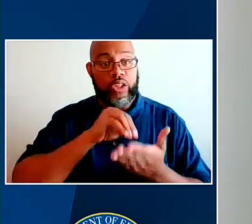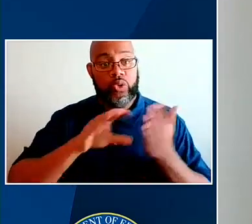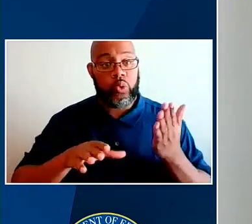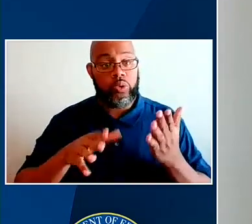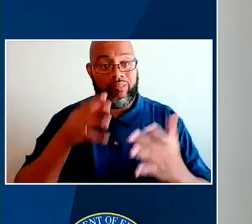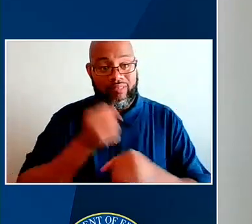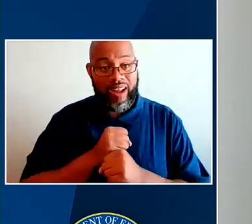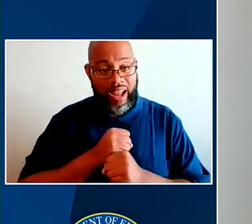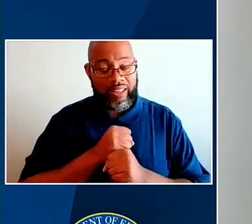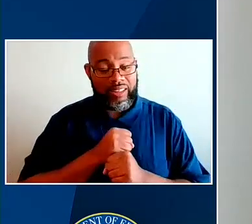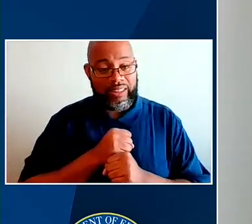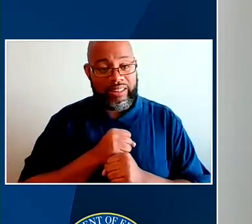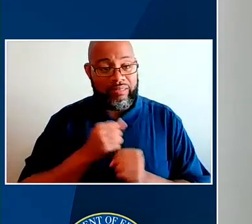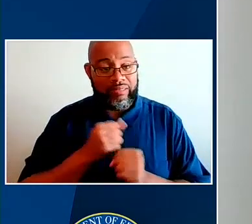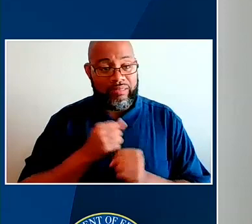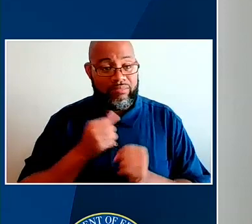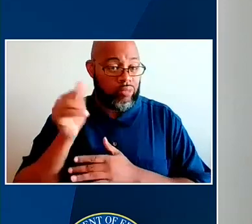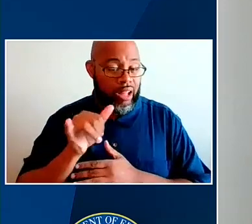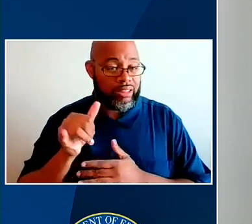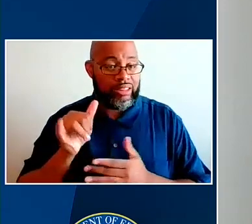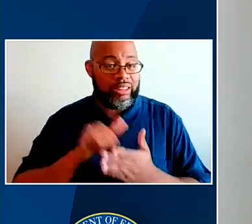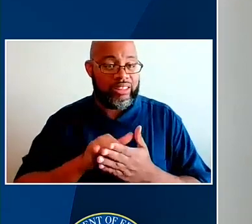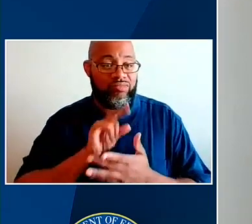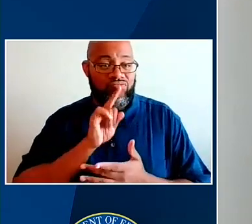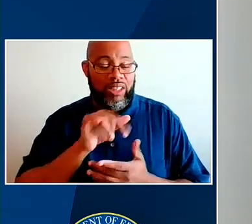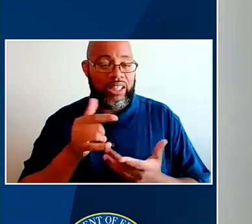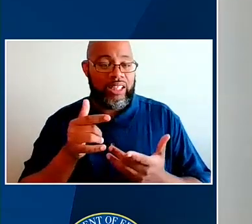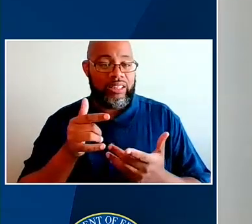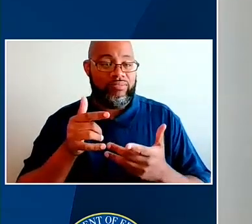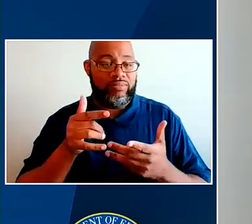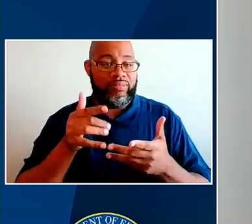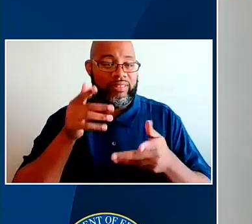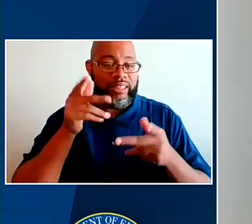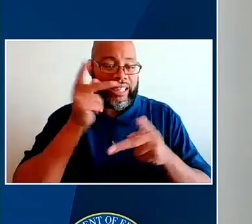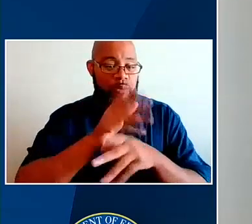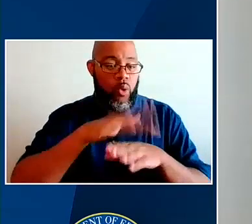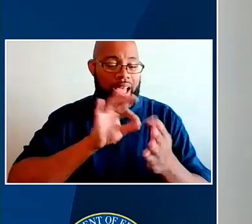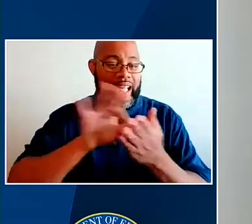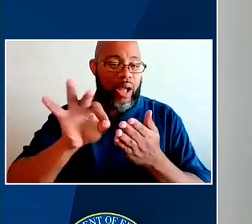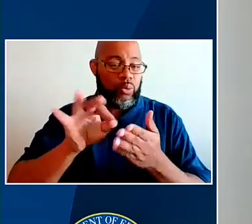got generally generally remains on the account.